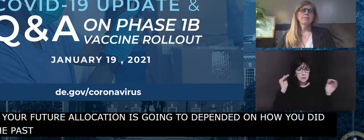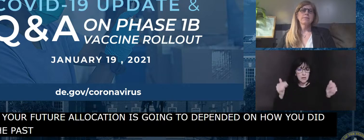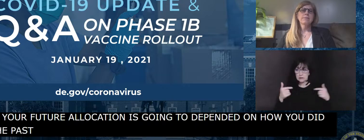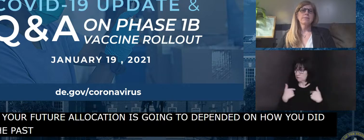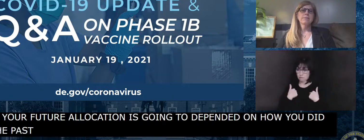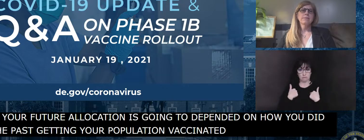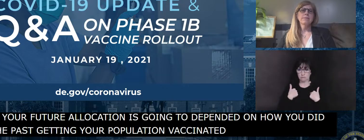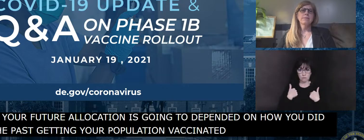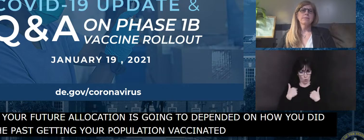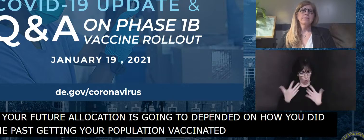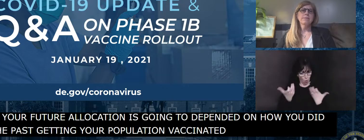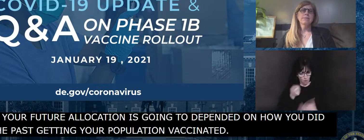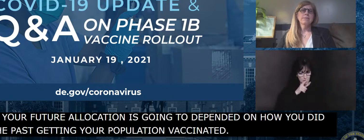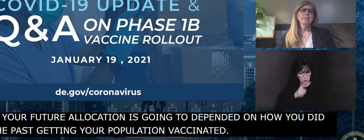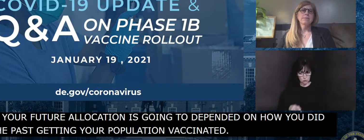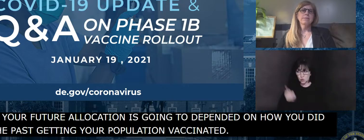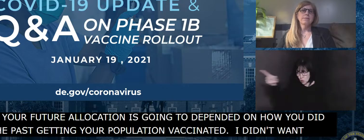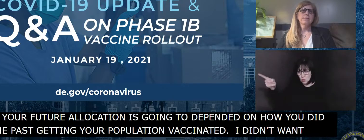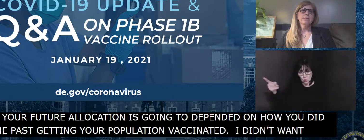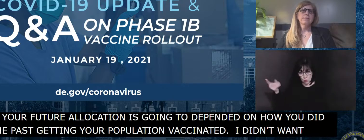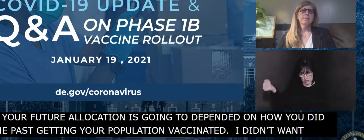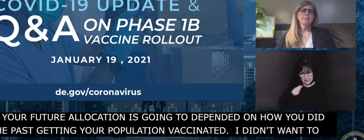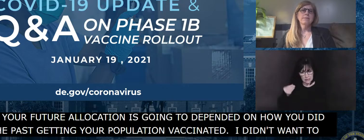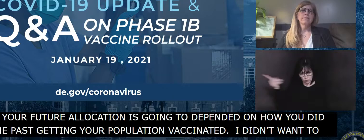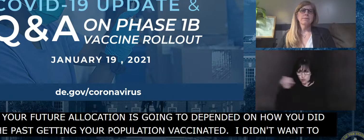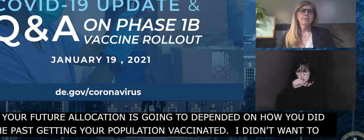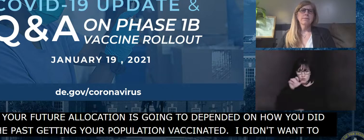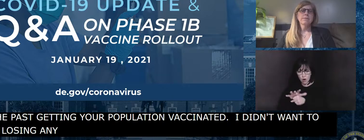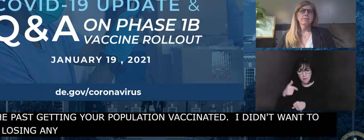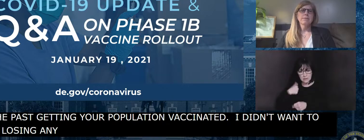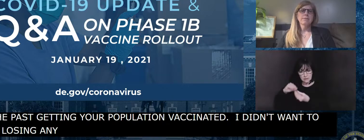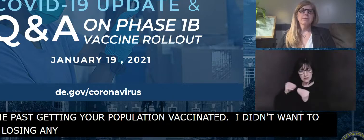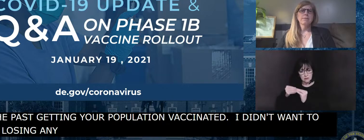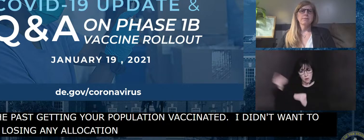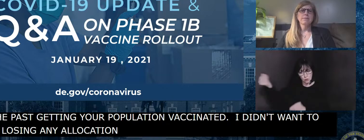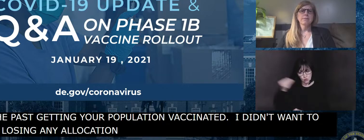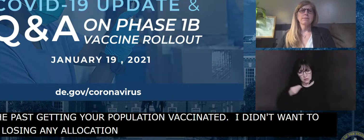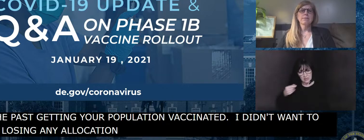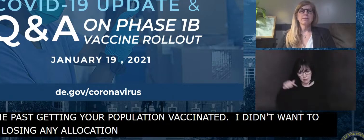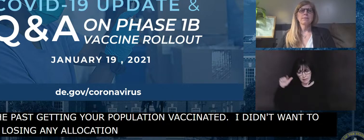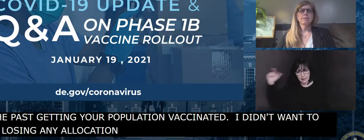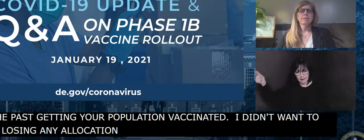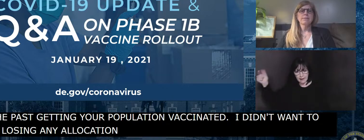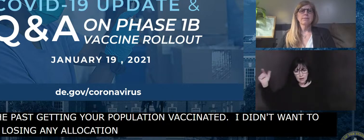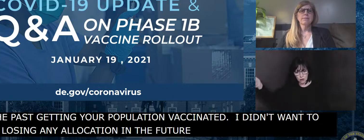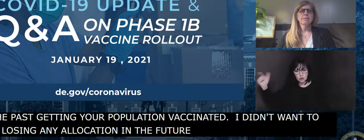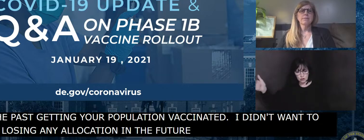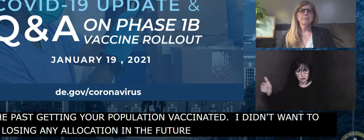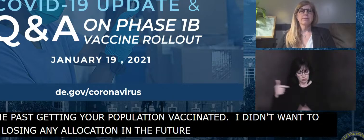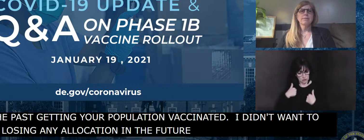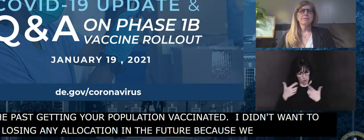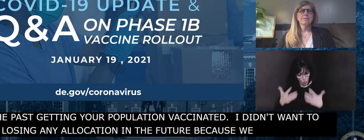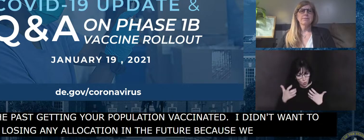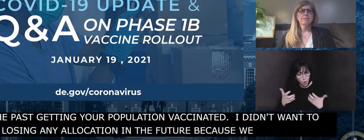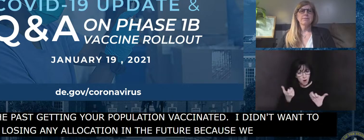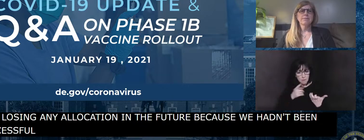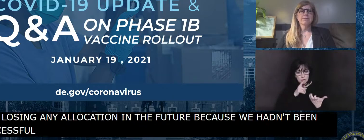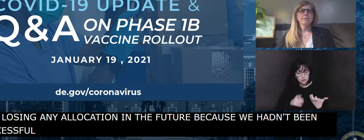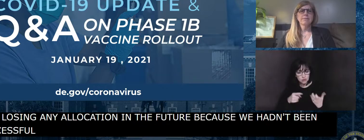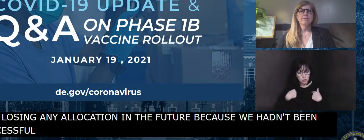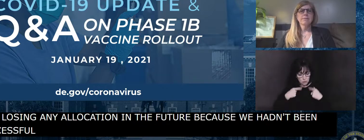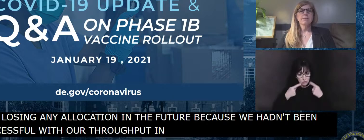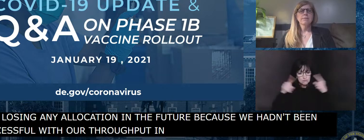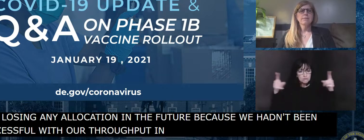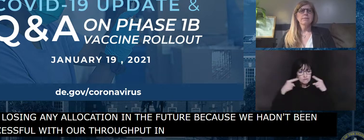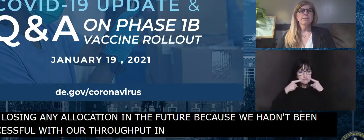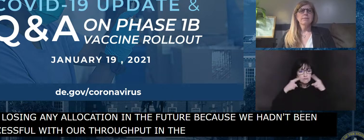risk losing any allocation in the future because we hadn't been successful with our throughput in the short term, because